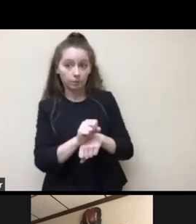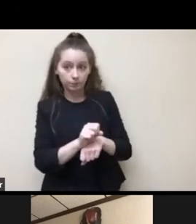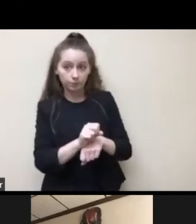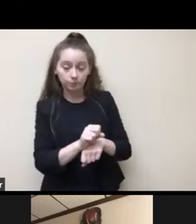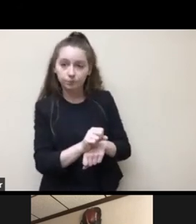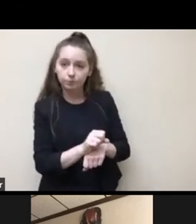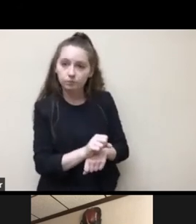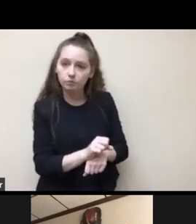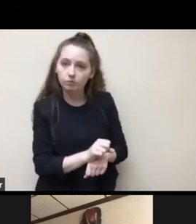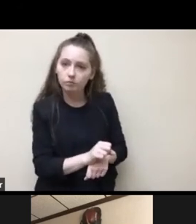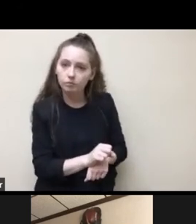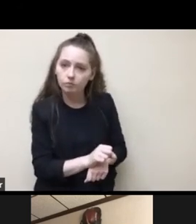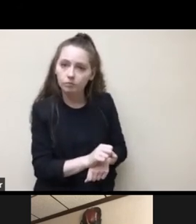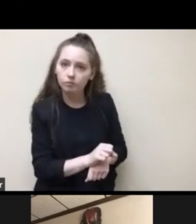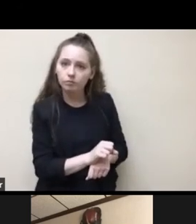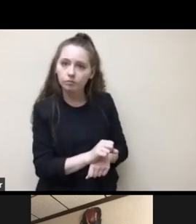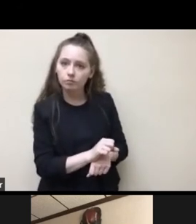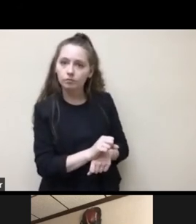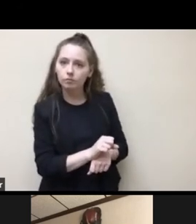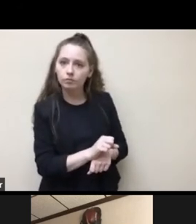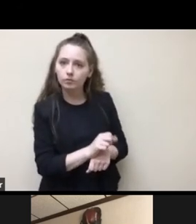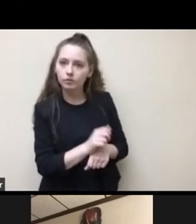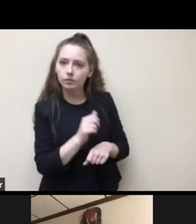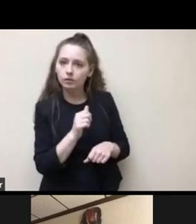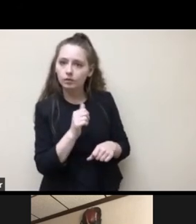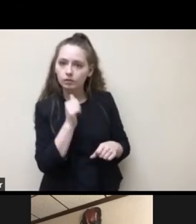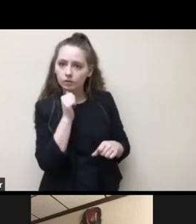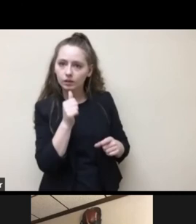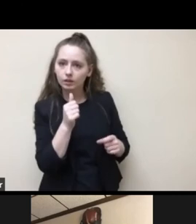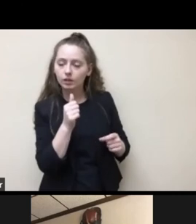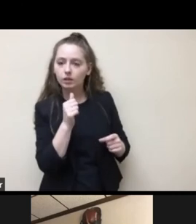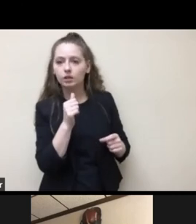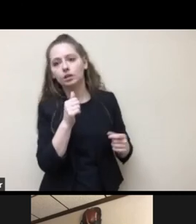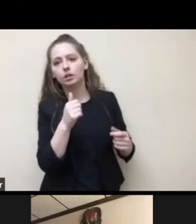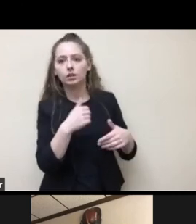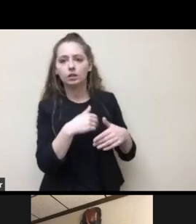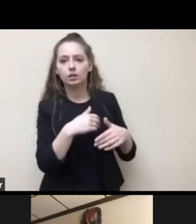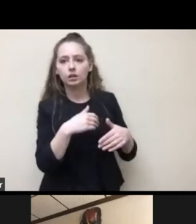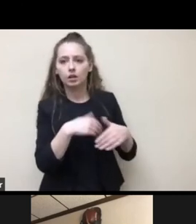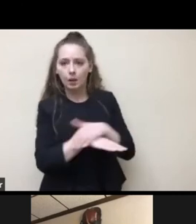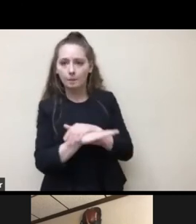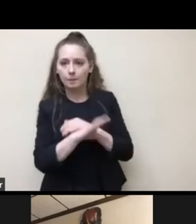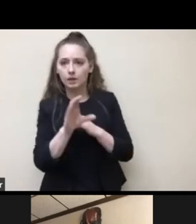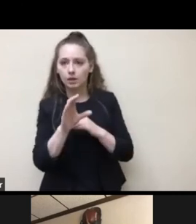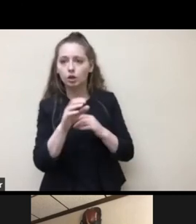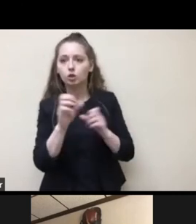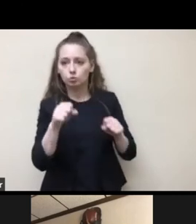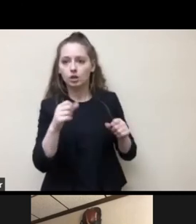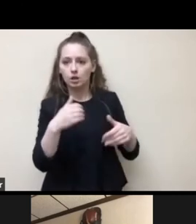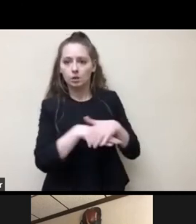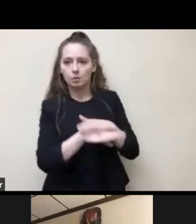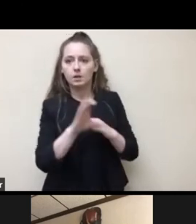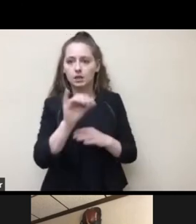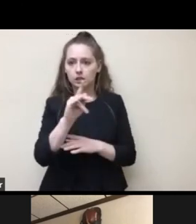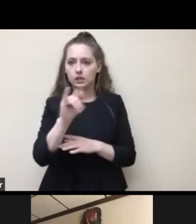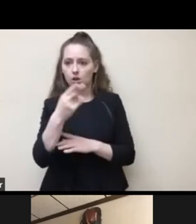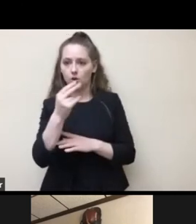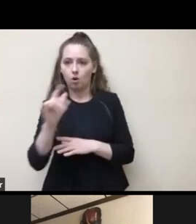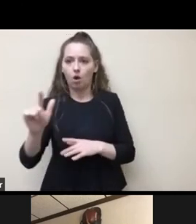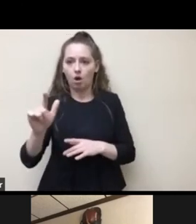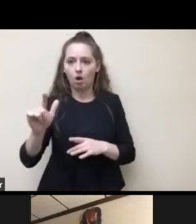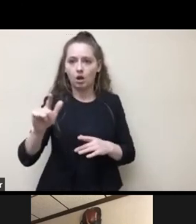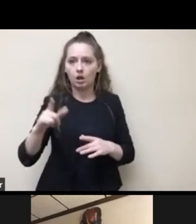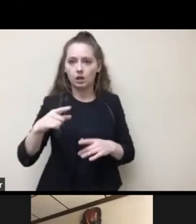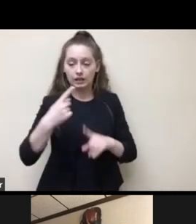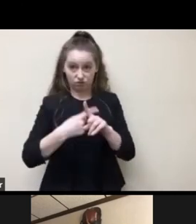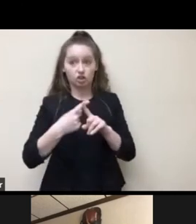point of contact as you come in City Hall at the main entrance. And that's where you're going to be getting your temperature taken also. If you have masks, wear them. All